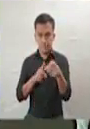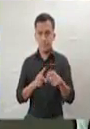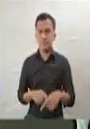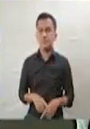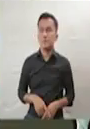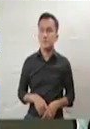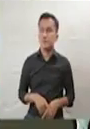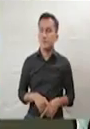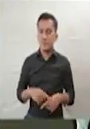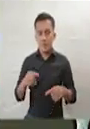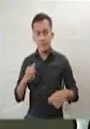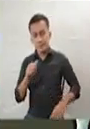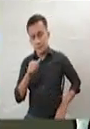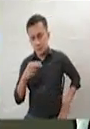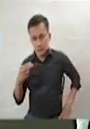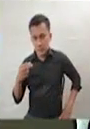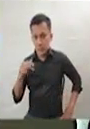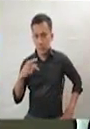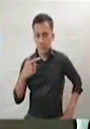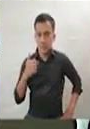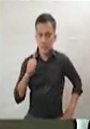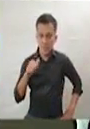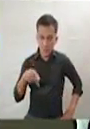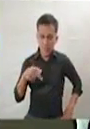Ito po yung mga gap nakikita natin.